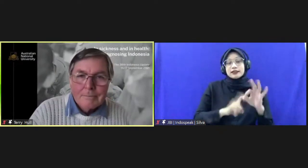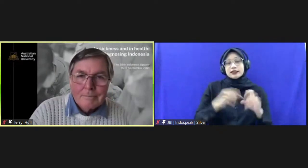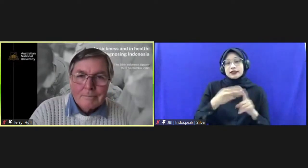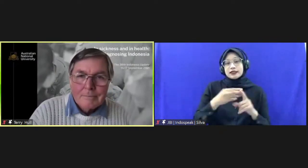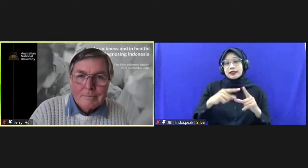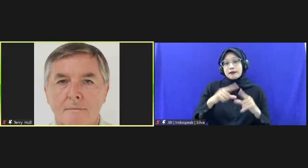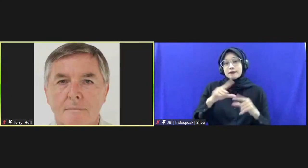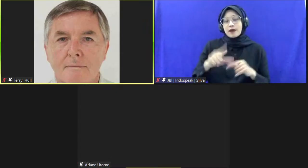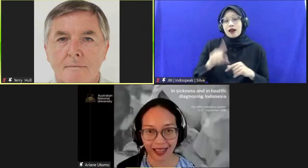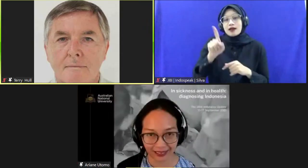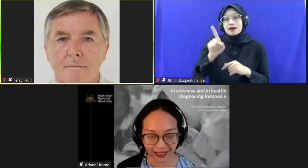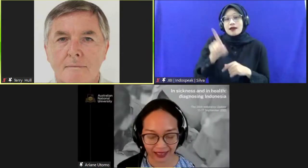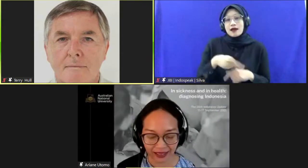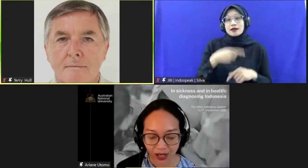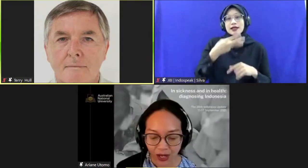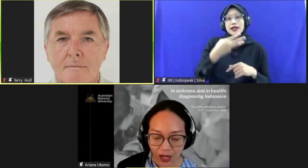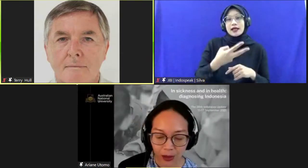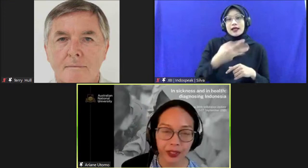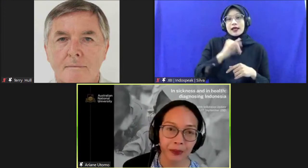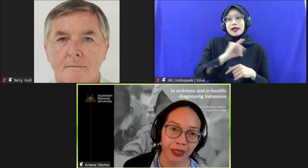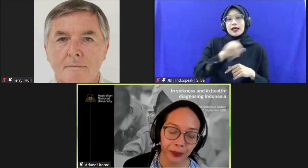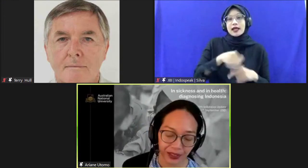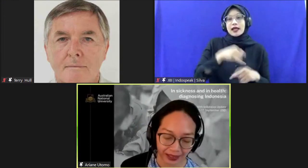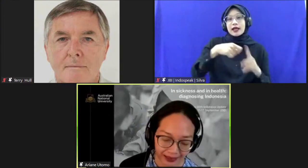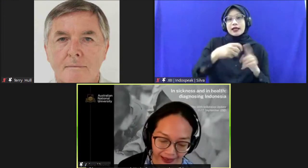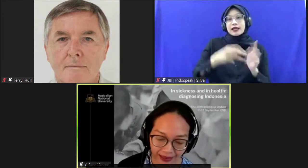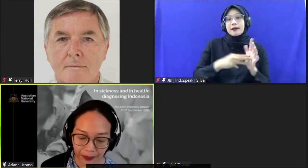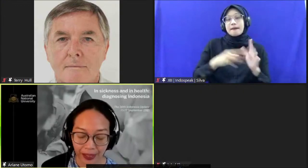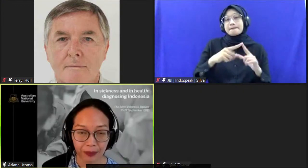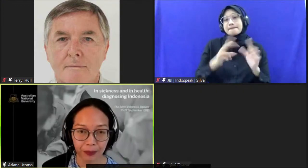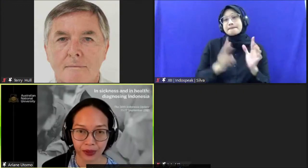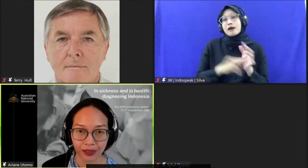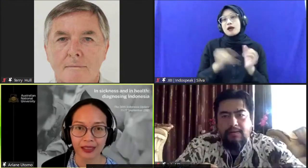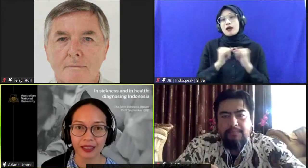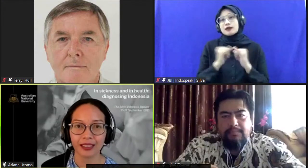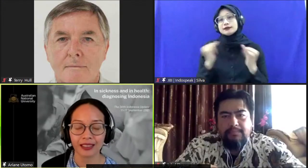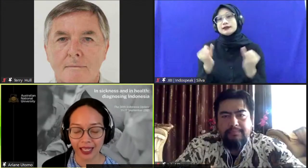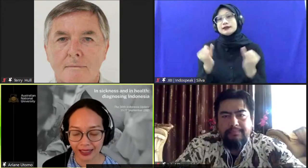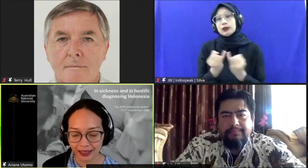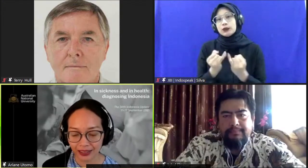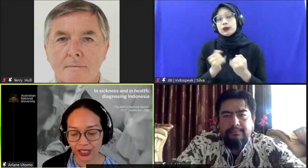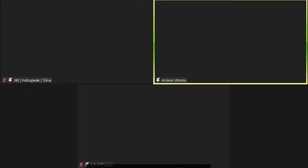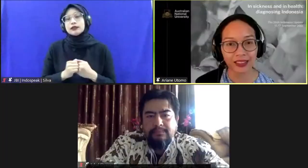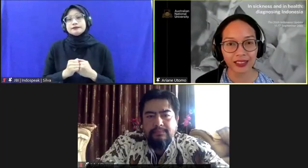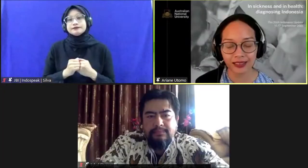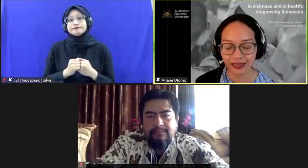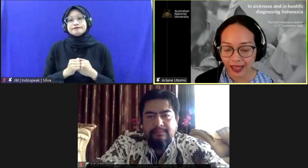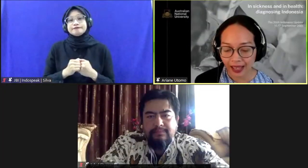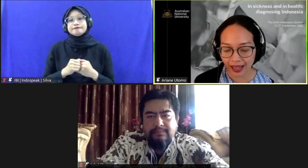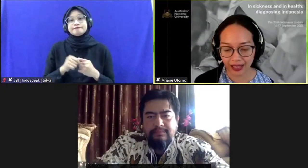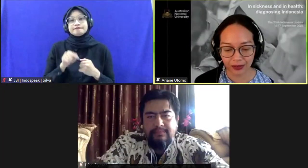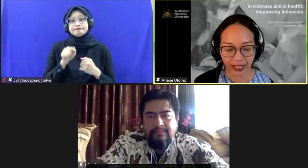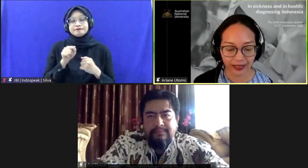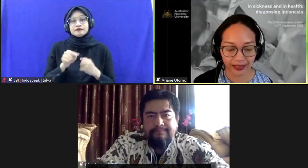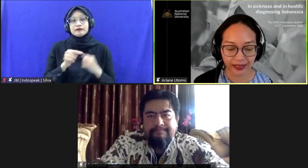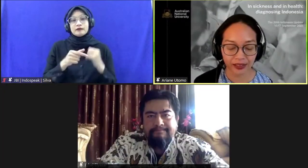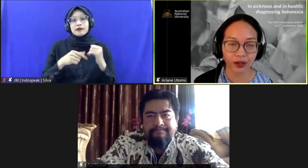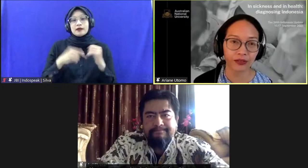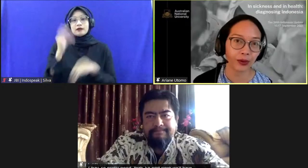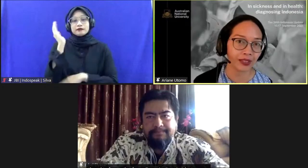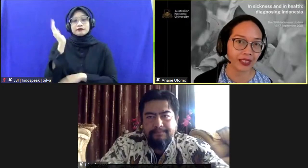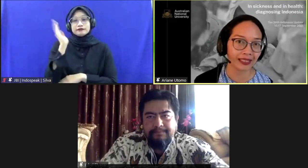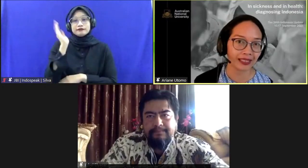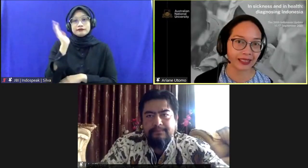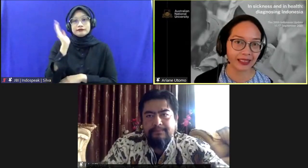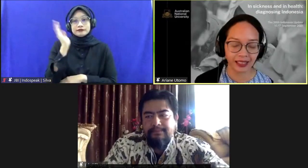Eijkman Institute in Jakarta, who will be presenting a paper titled Challenges and Realities